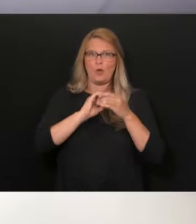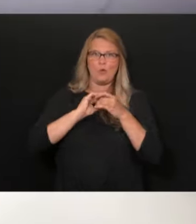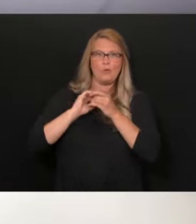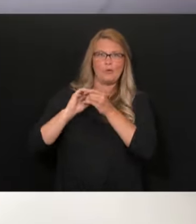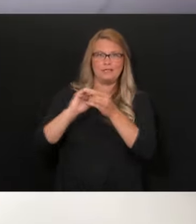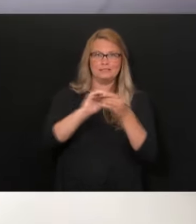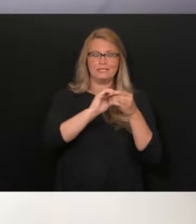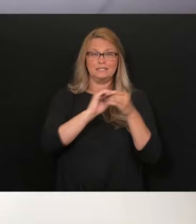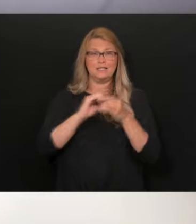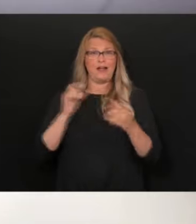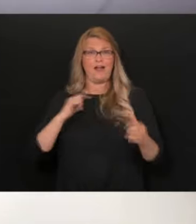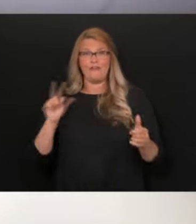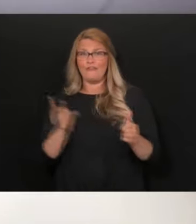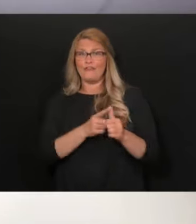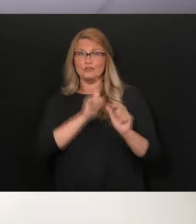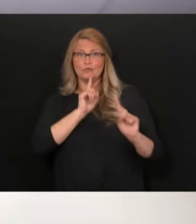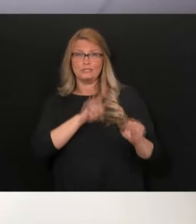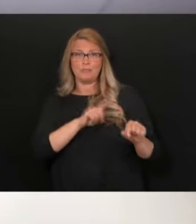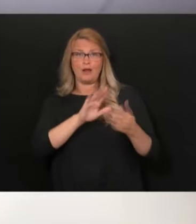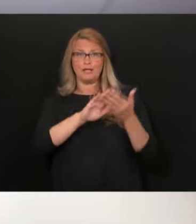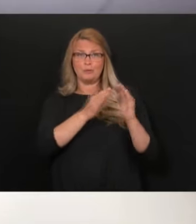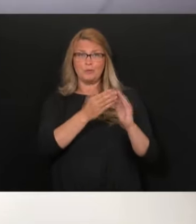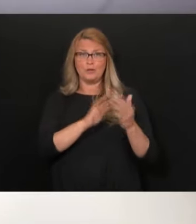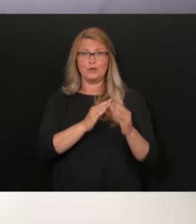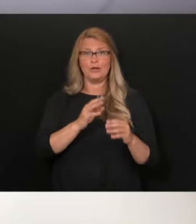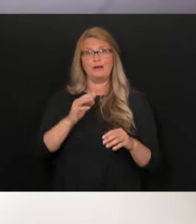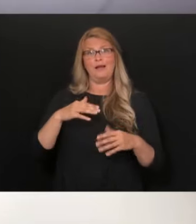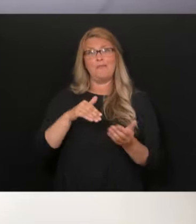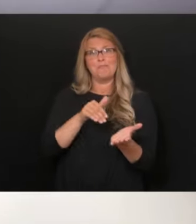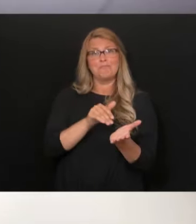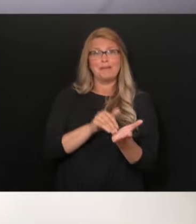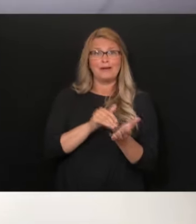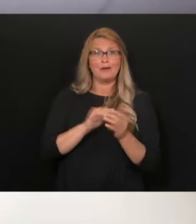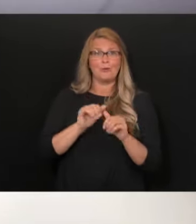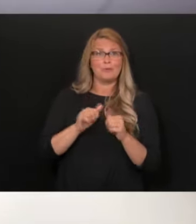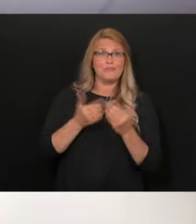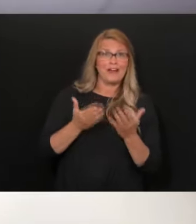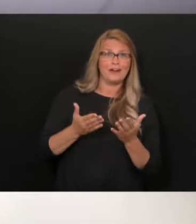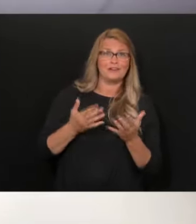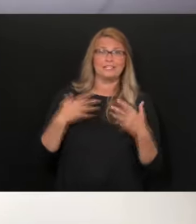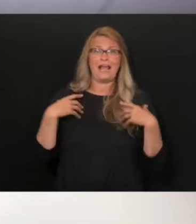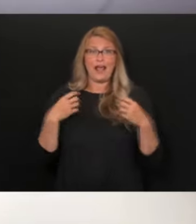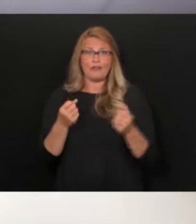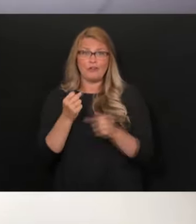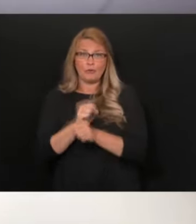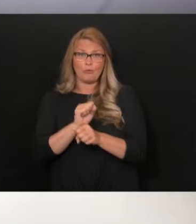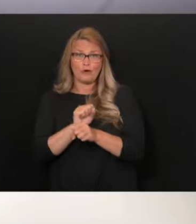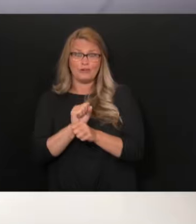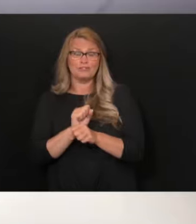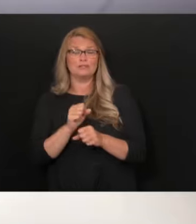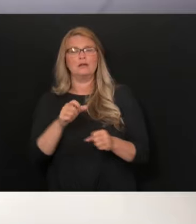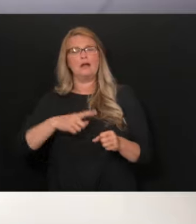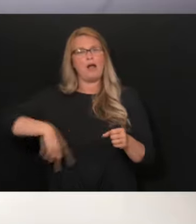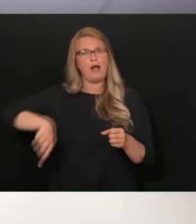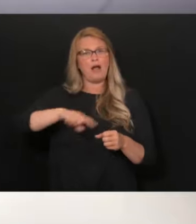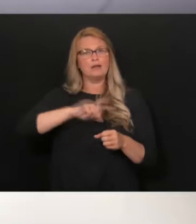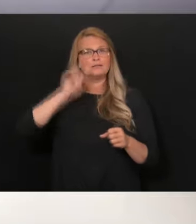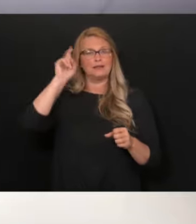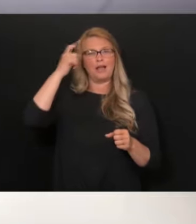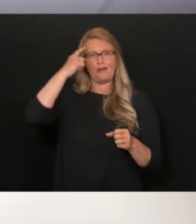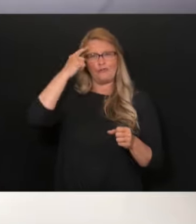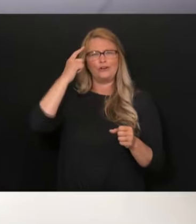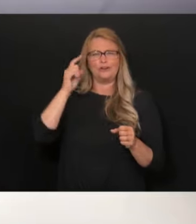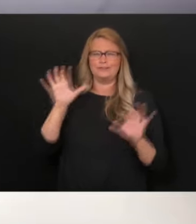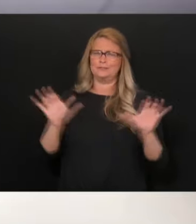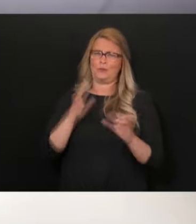first responder community and our medical providers. So I think it goes to the point the governor made. West